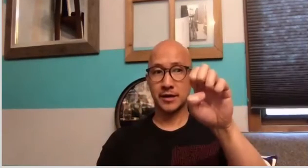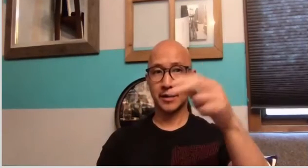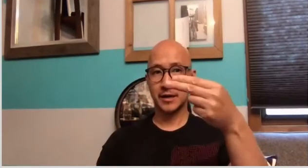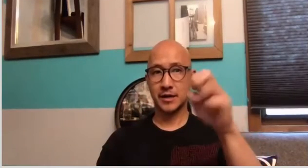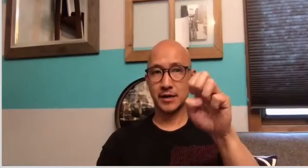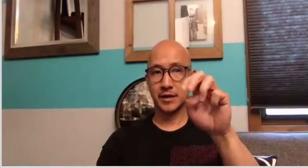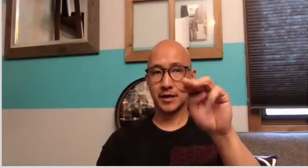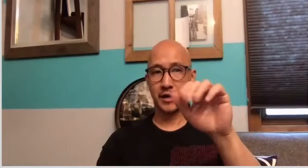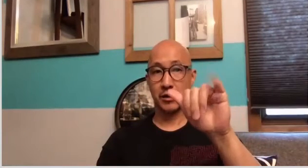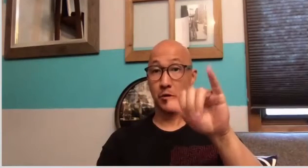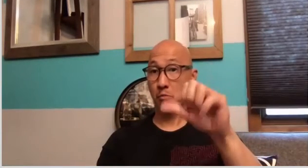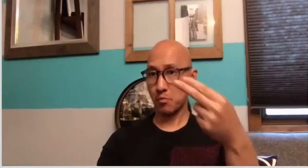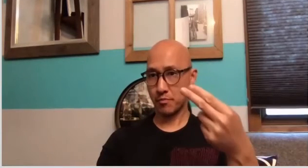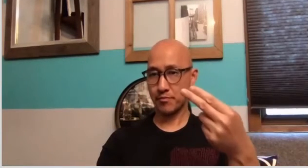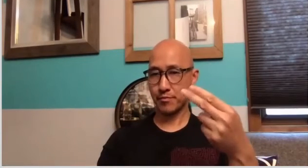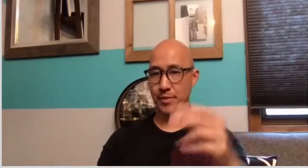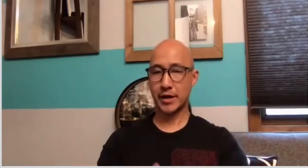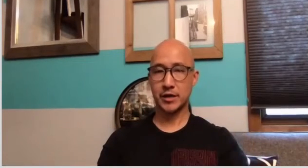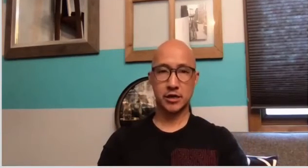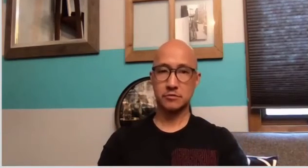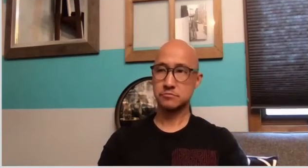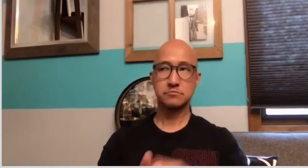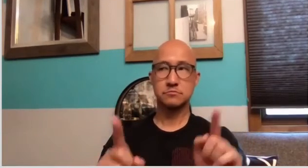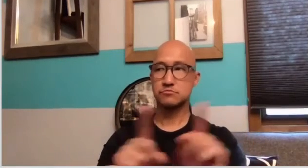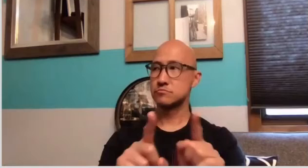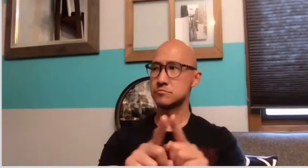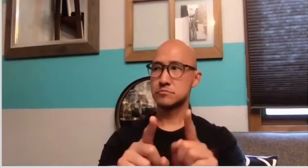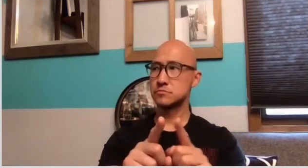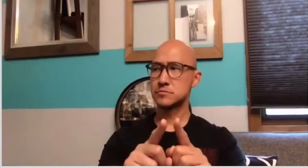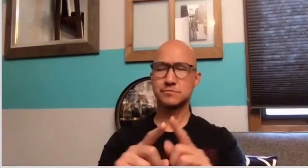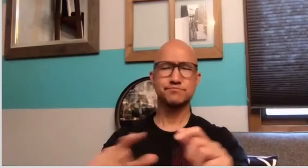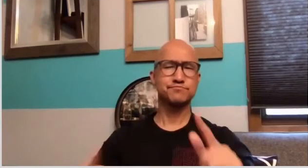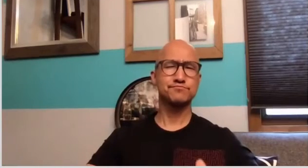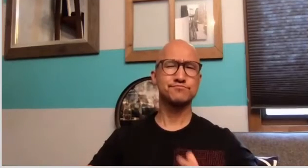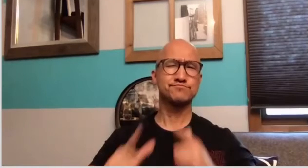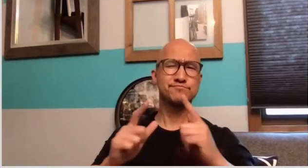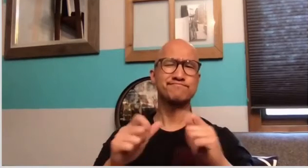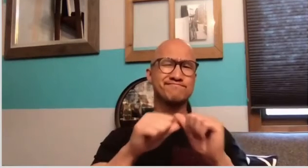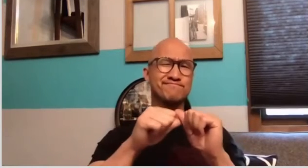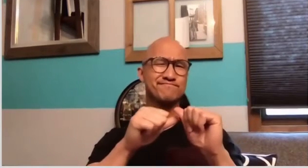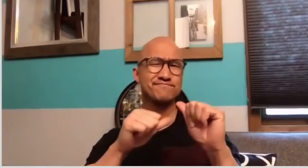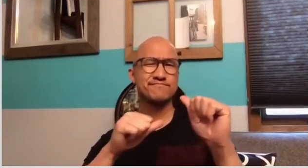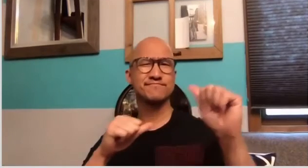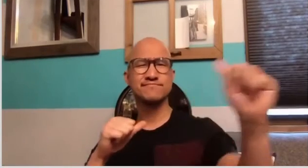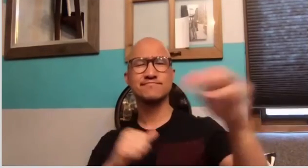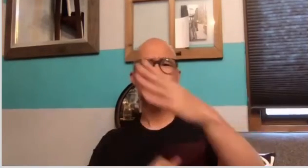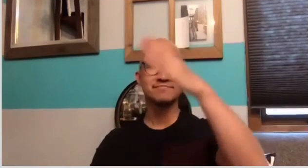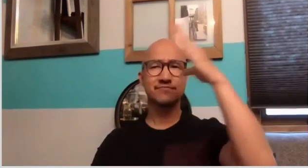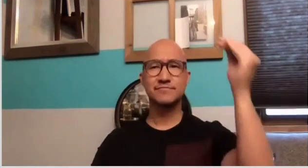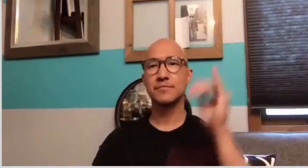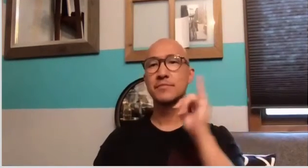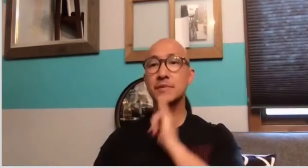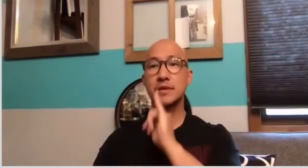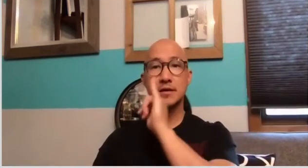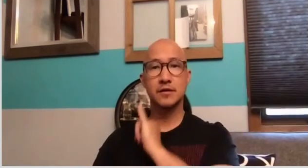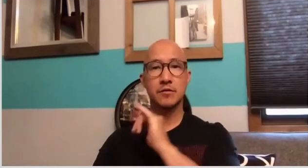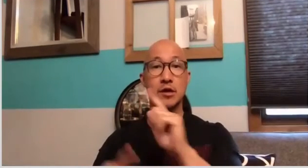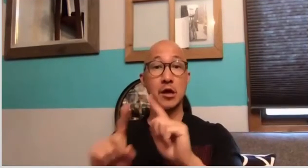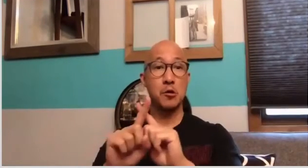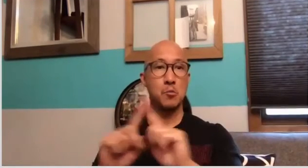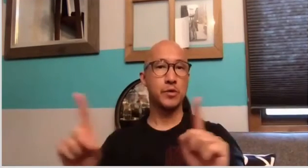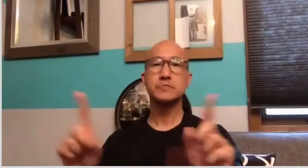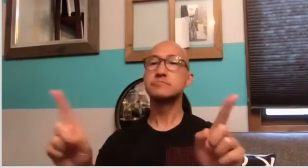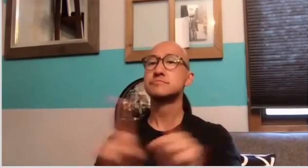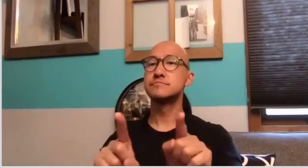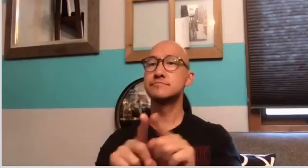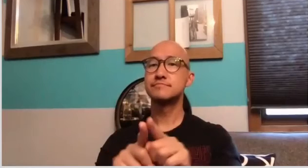he was. Just like Esther and Daniel, he had deep concerns for the well-being of his people. He understood the power